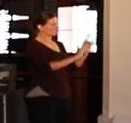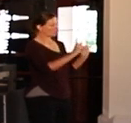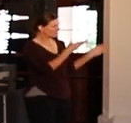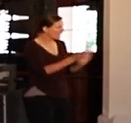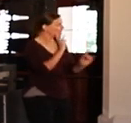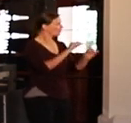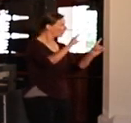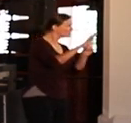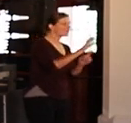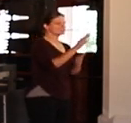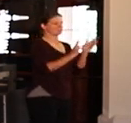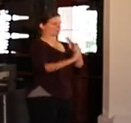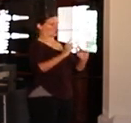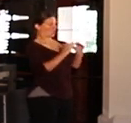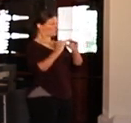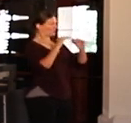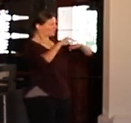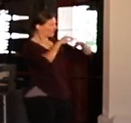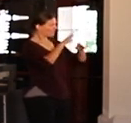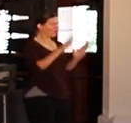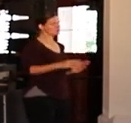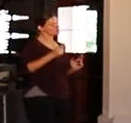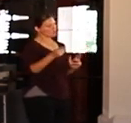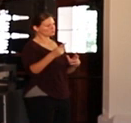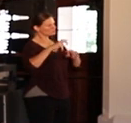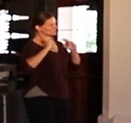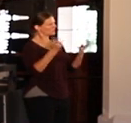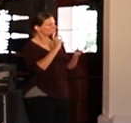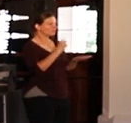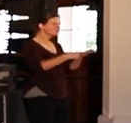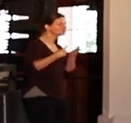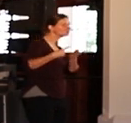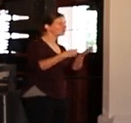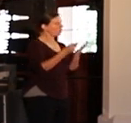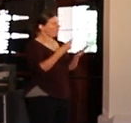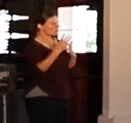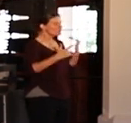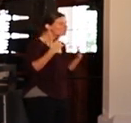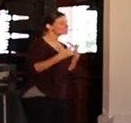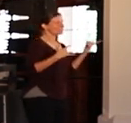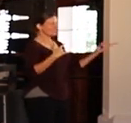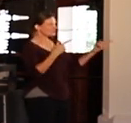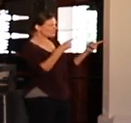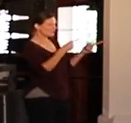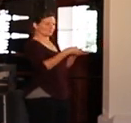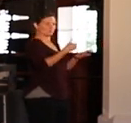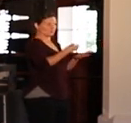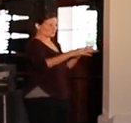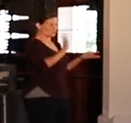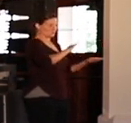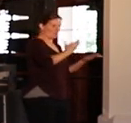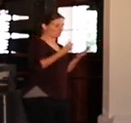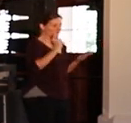orientation, people who are peer advisors. And they were talking about how excited they are that you're coming. They were planning